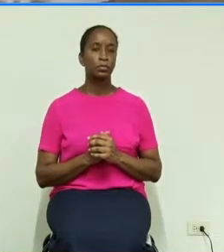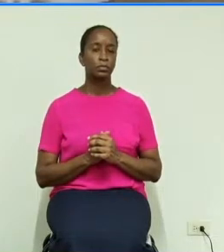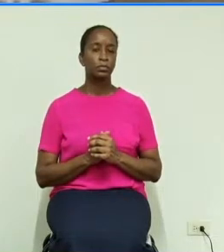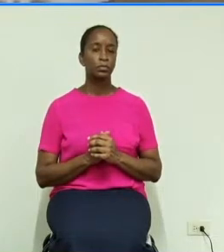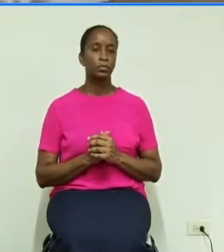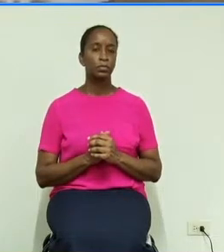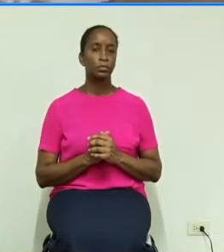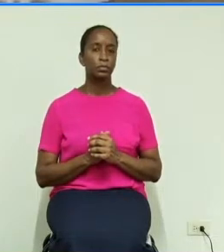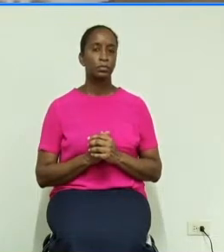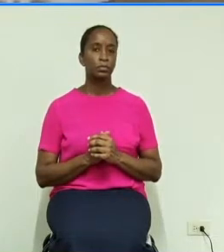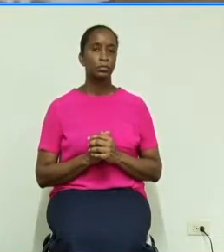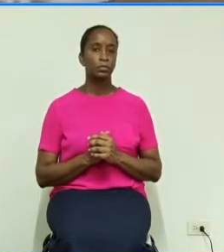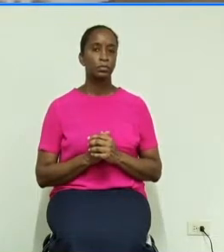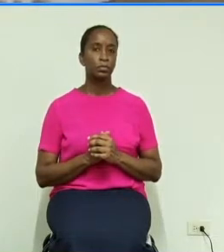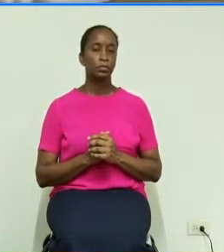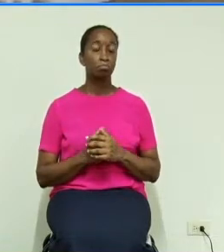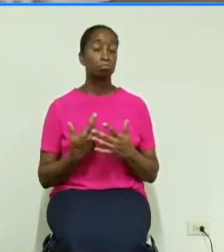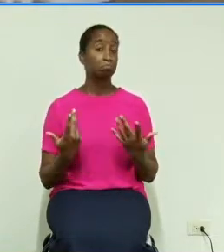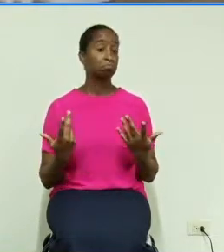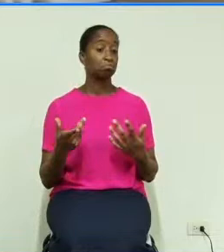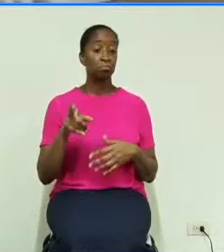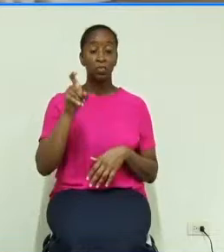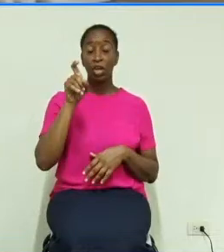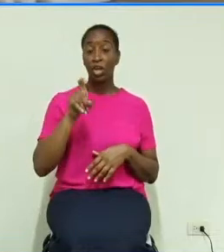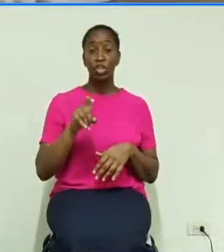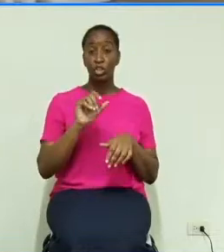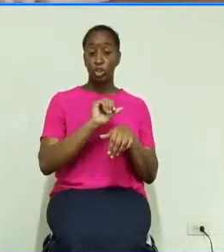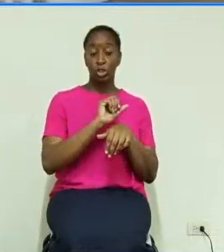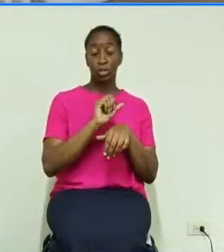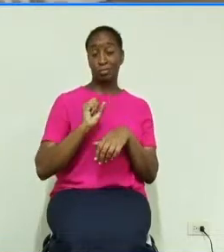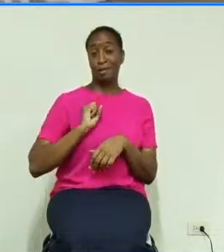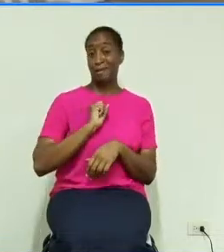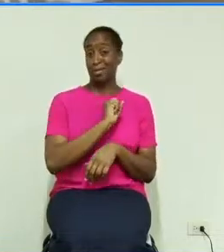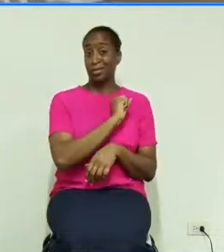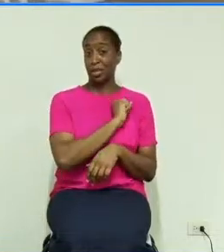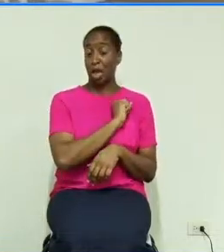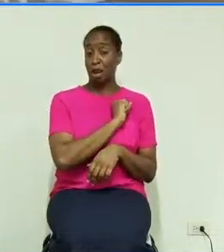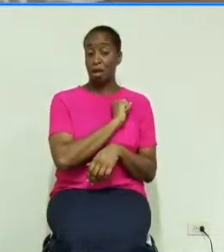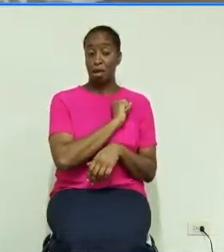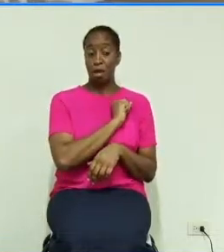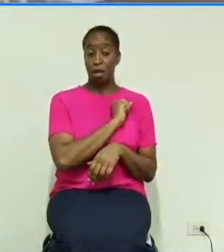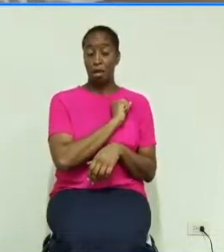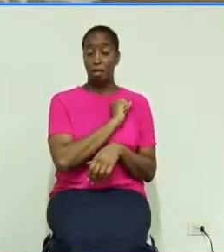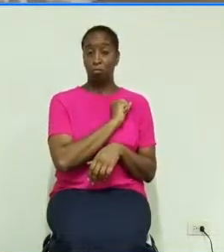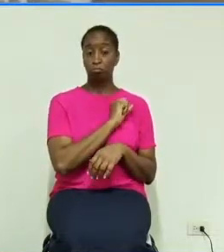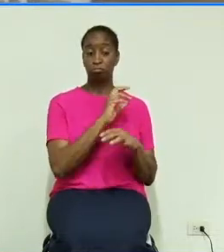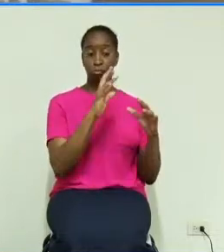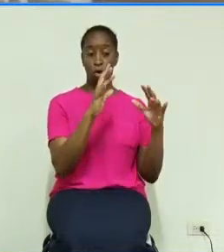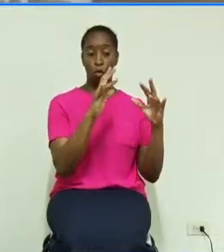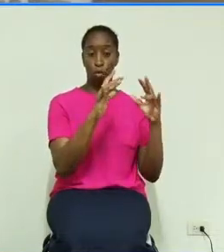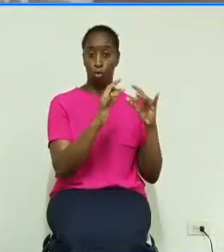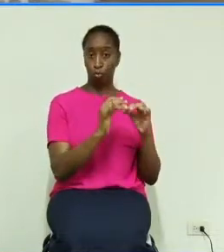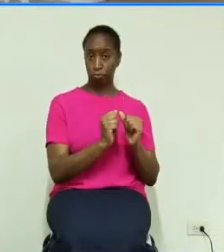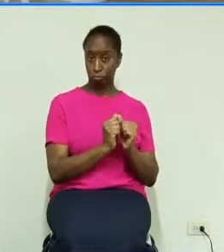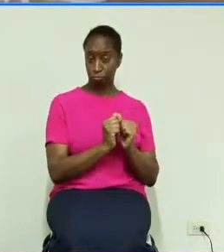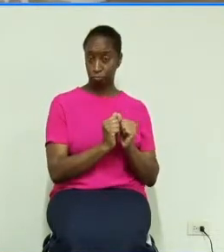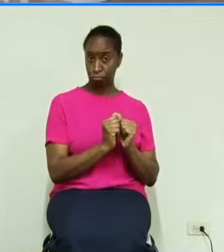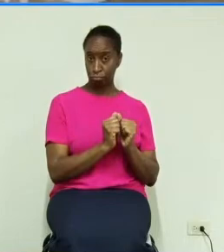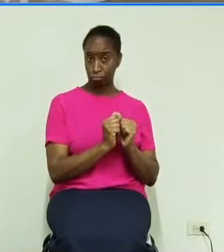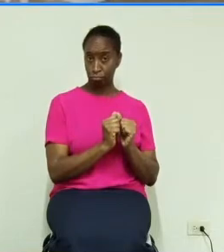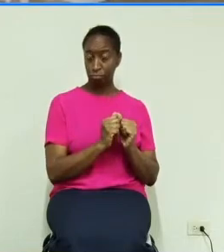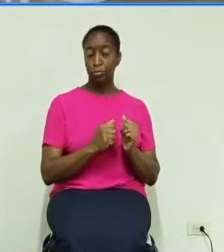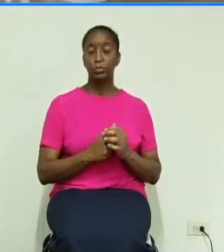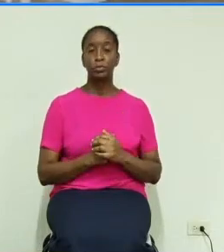there be no Senate at all? That is the abandonment of the second chamber and have a unicameral